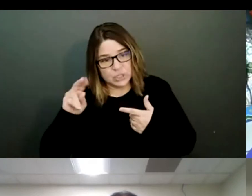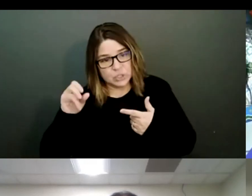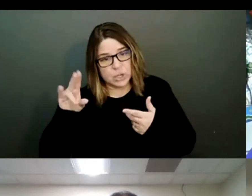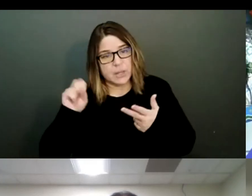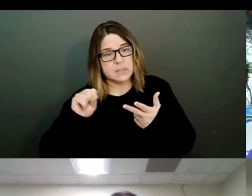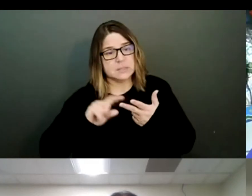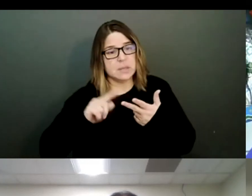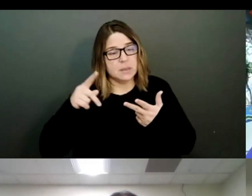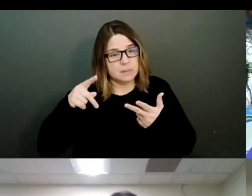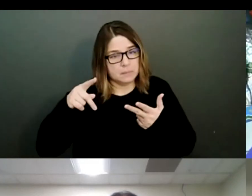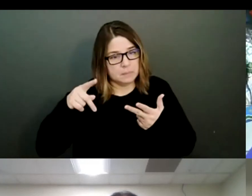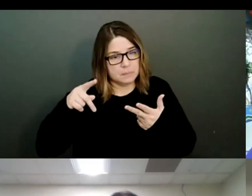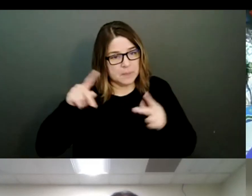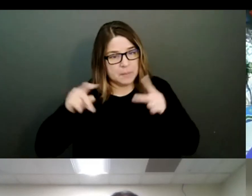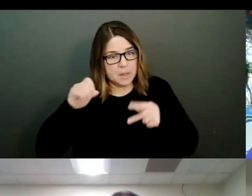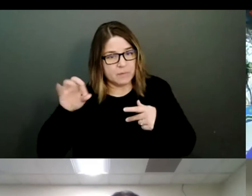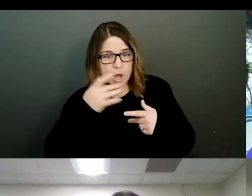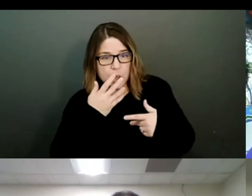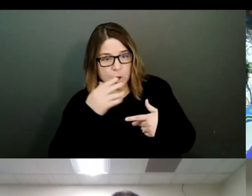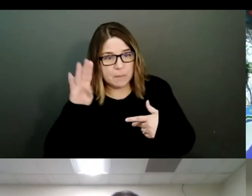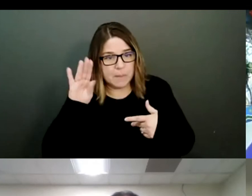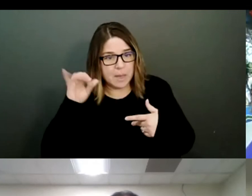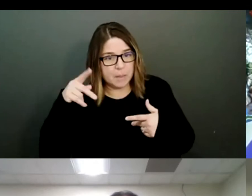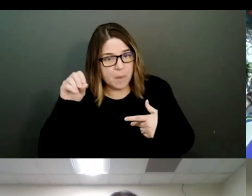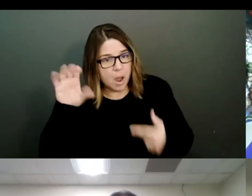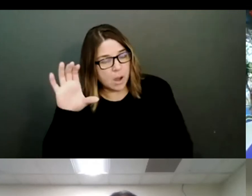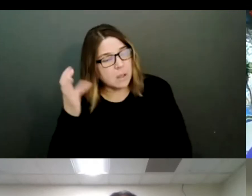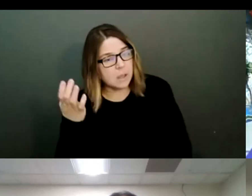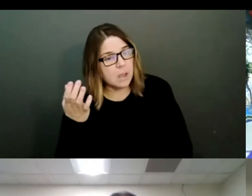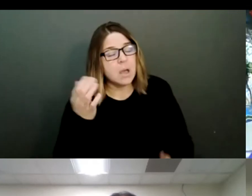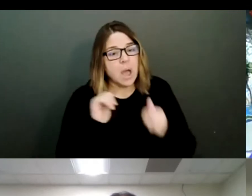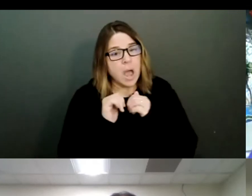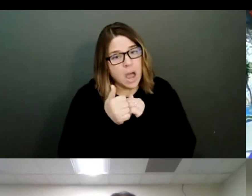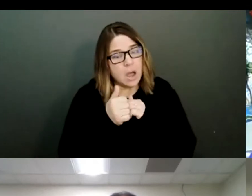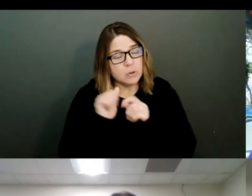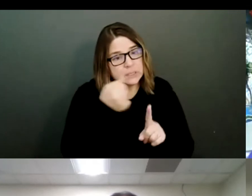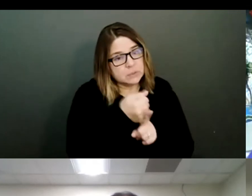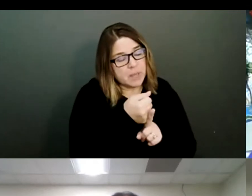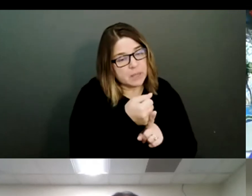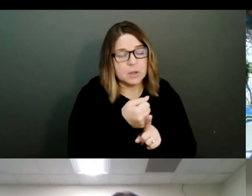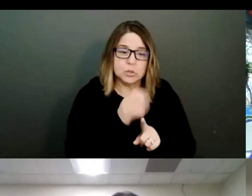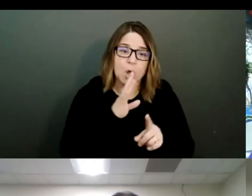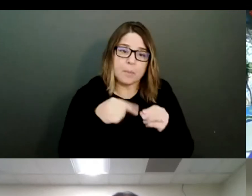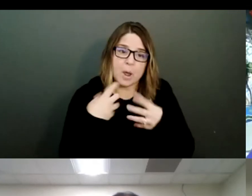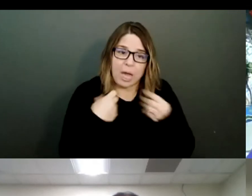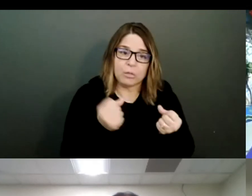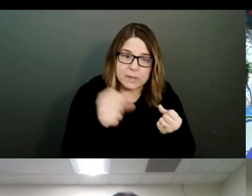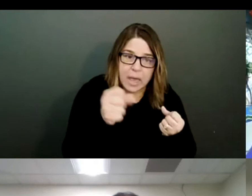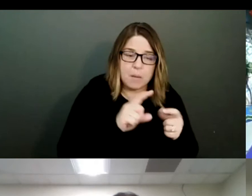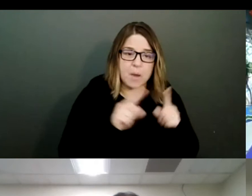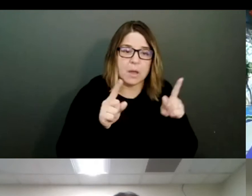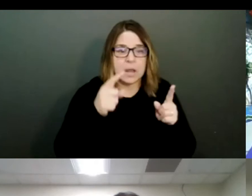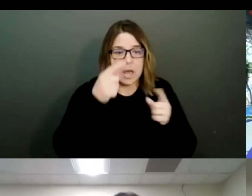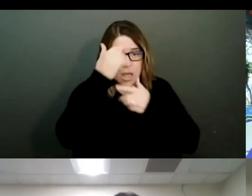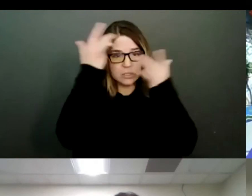that history impact that dementia? Or because we talk about health, but I never really hear how dementia